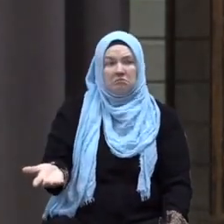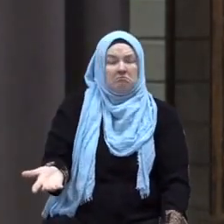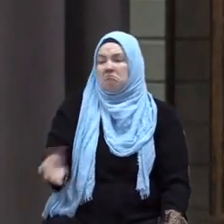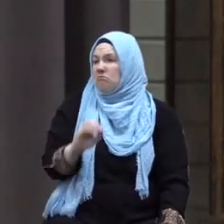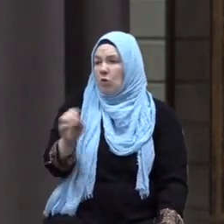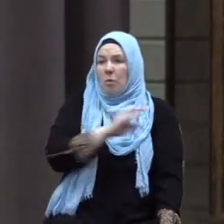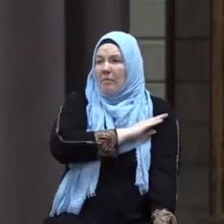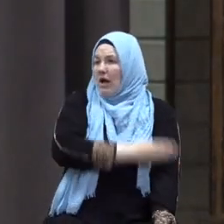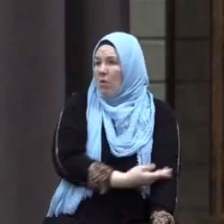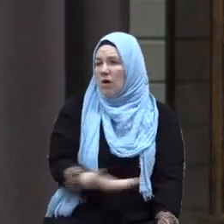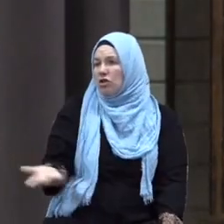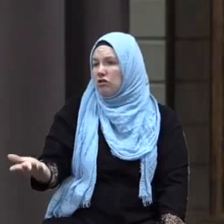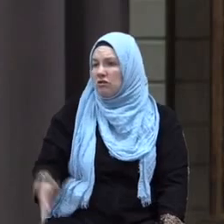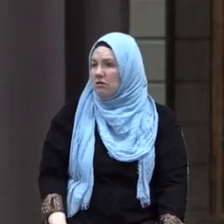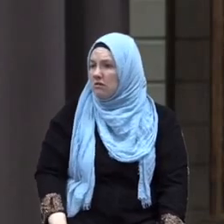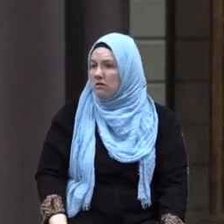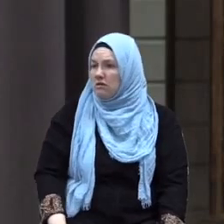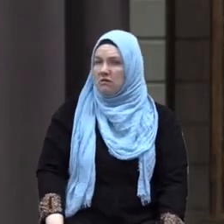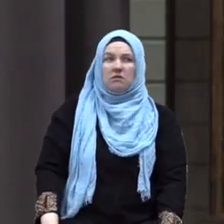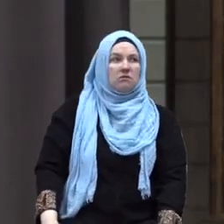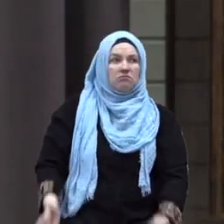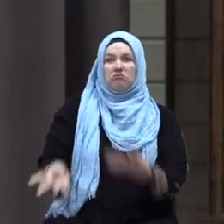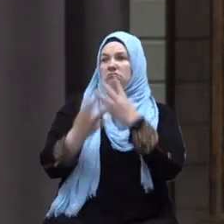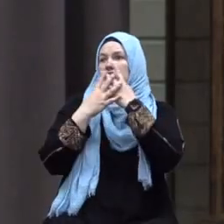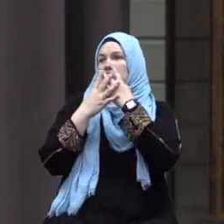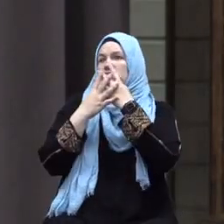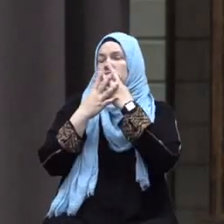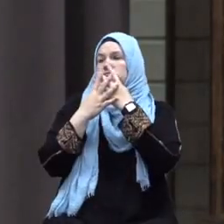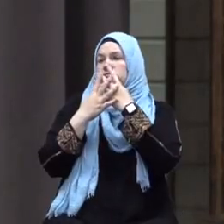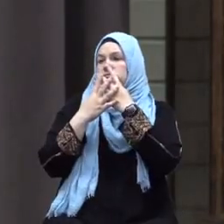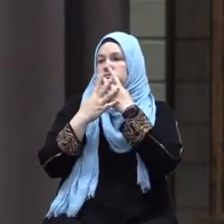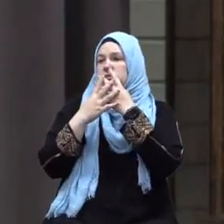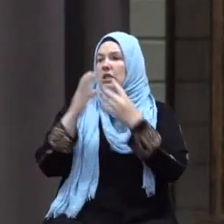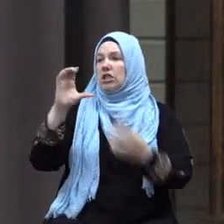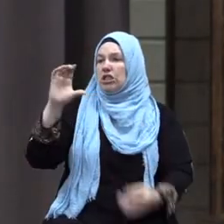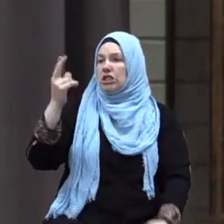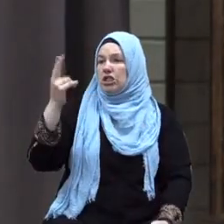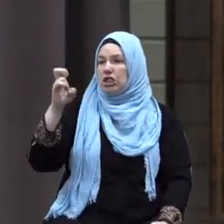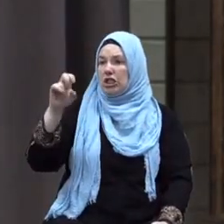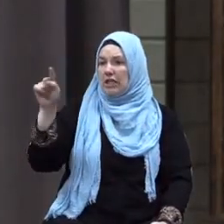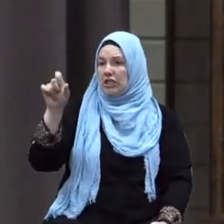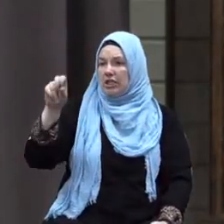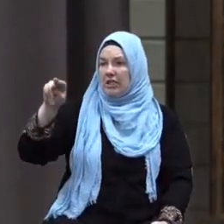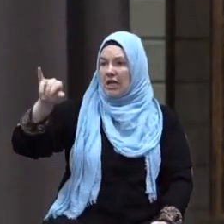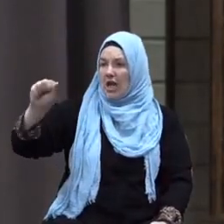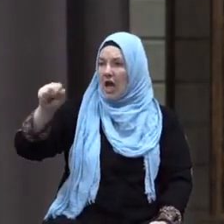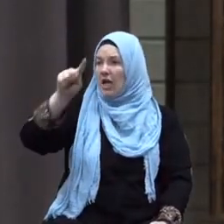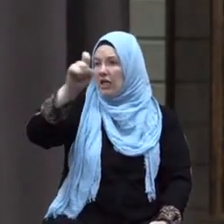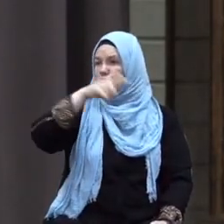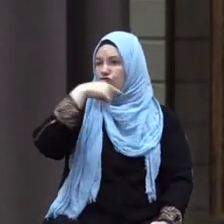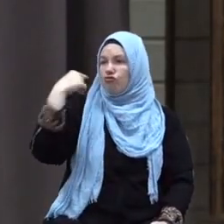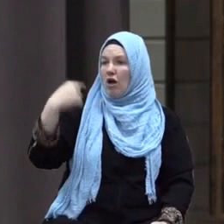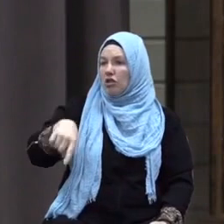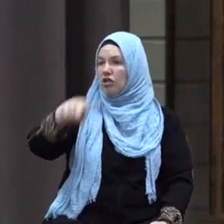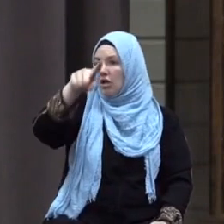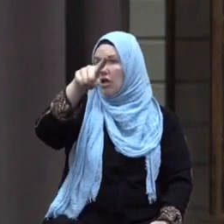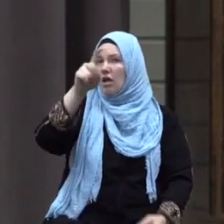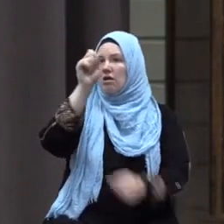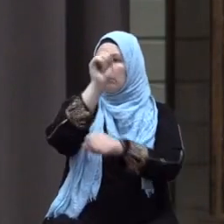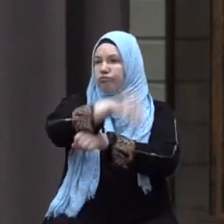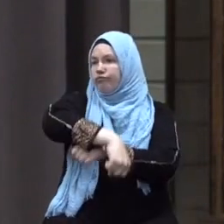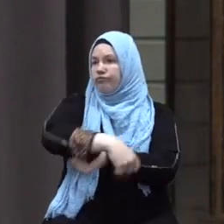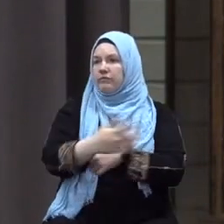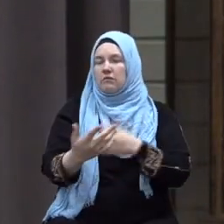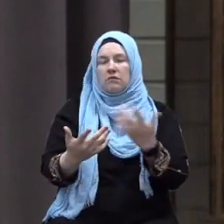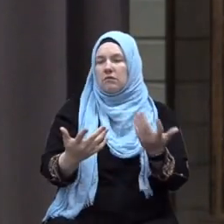no power. Right? The Chechens, they resisted some time and then they were overpowered by their